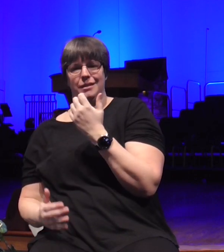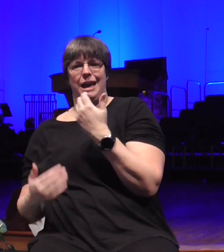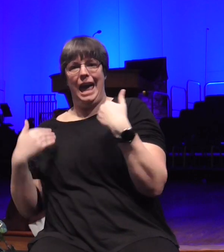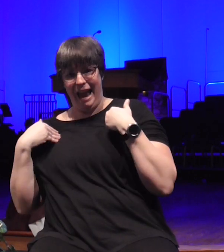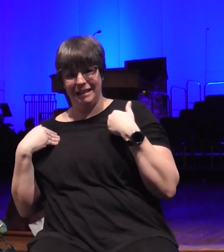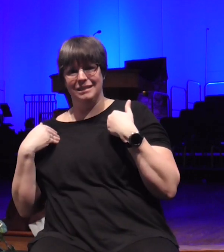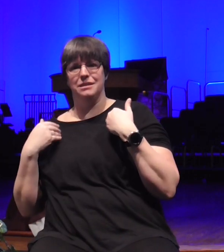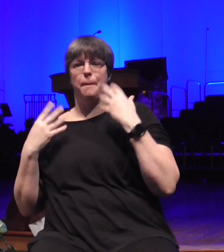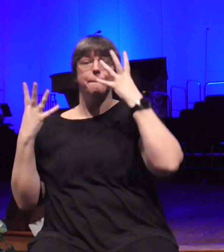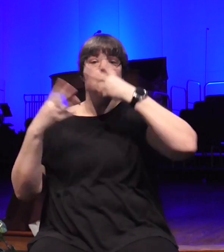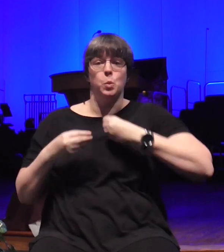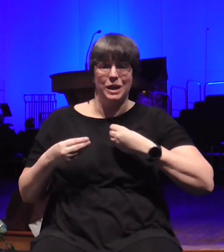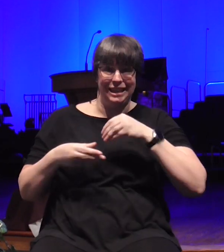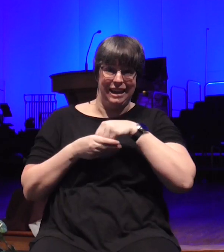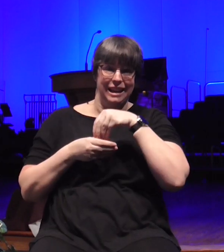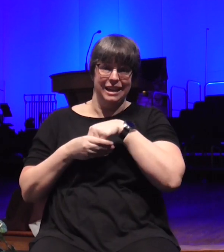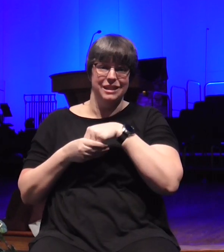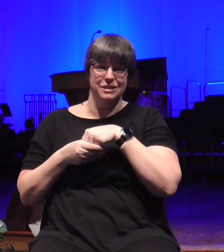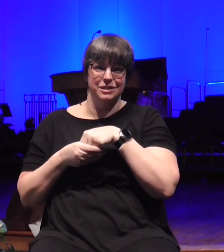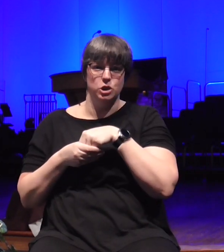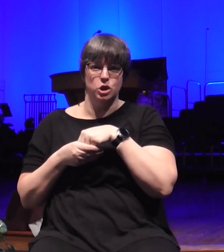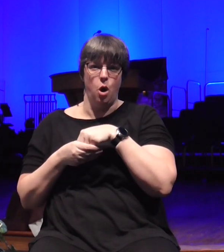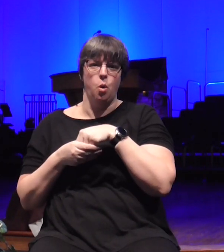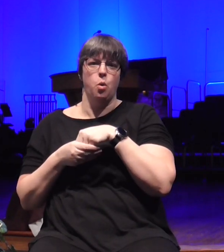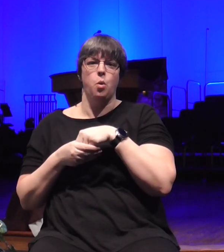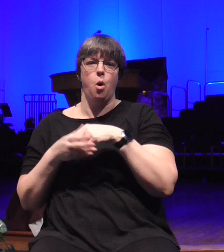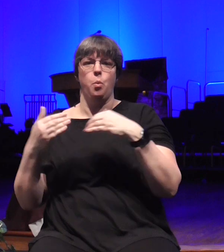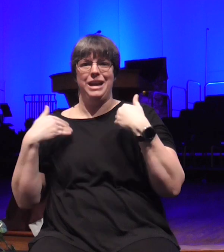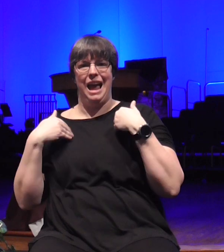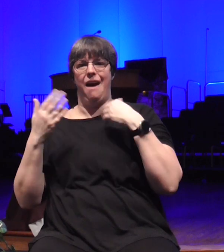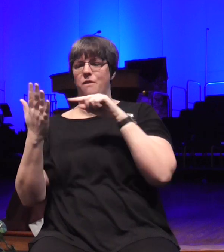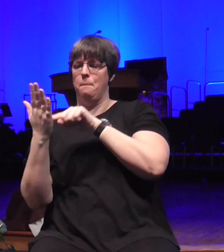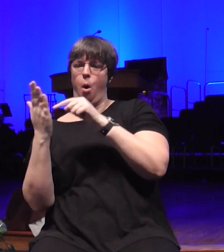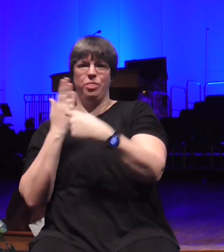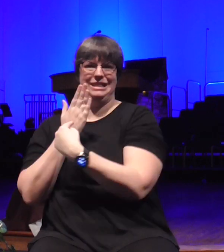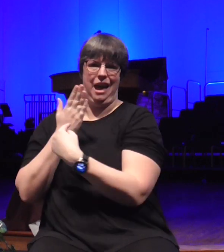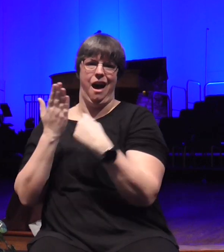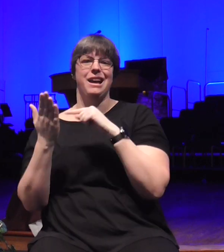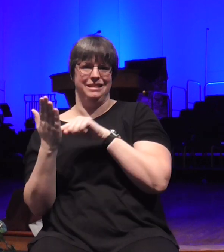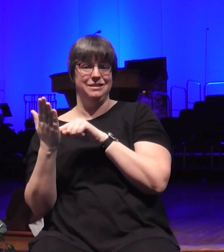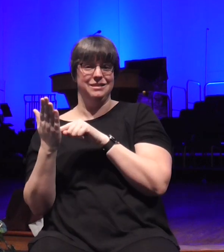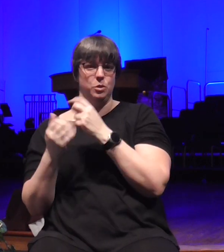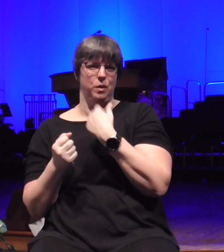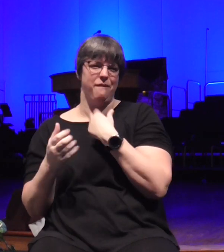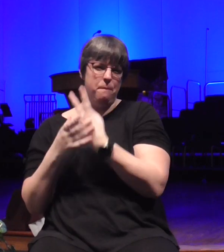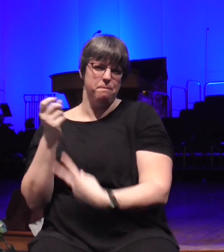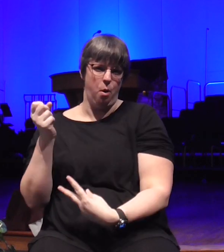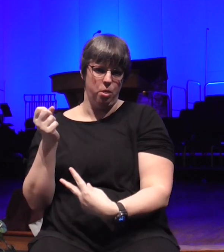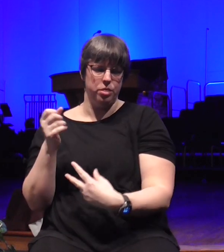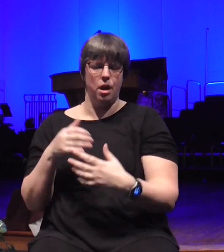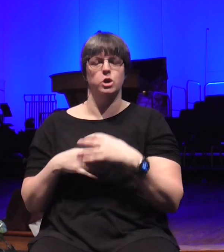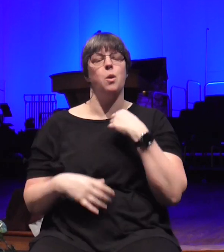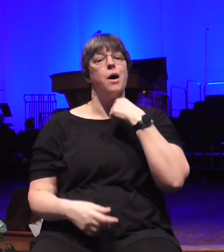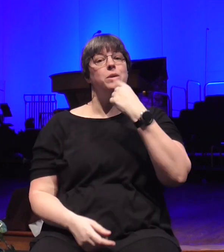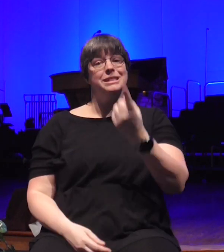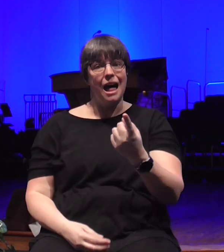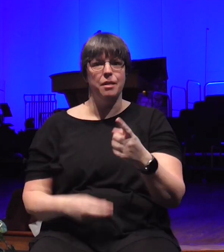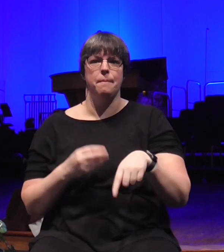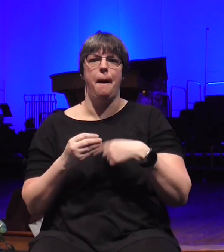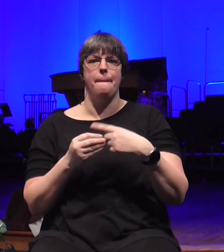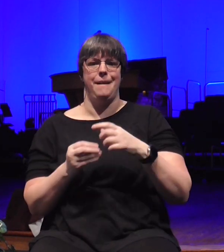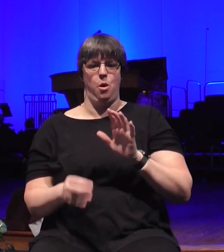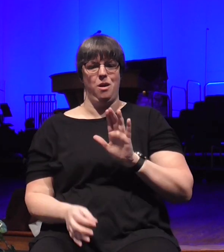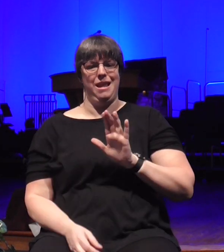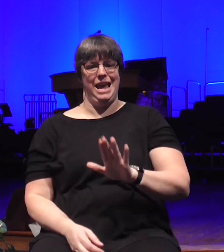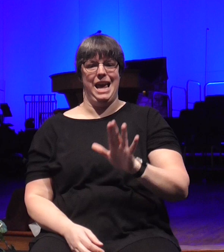side of our pain. And I'll try to impress that upon this beautiful soul. And I will tell him about his